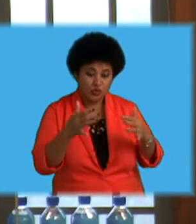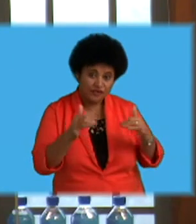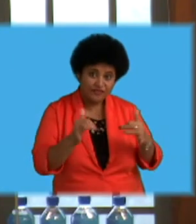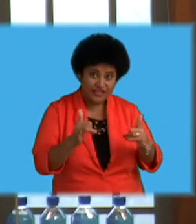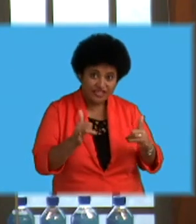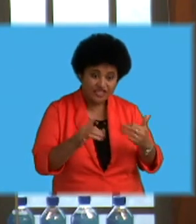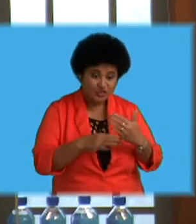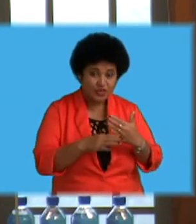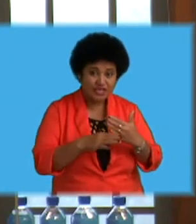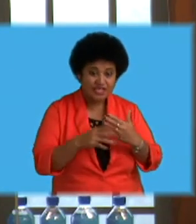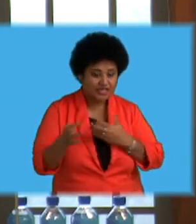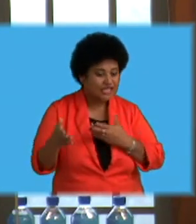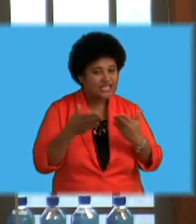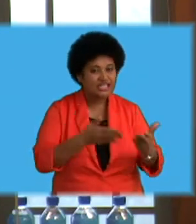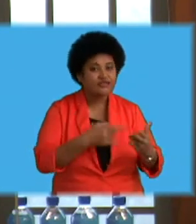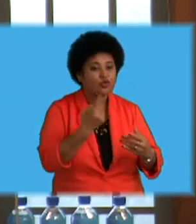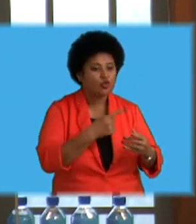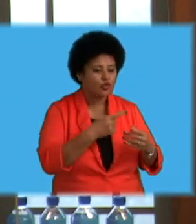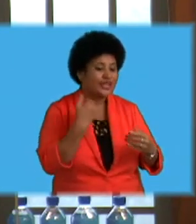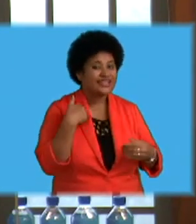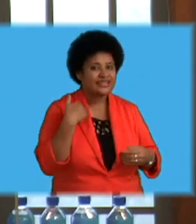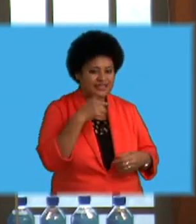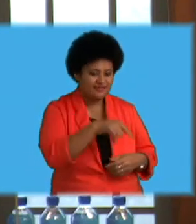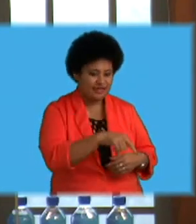is occupying the land.